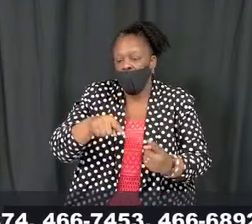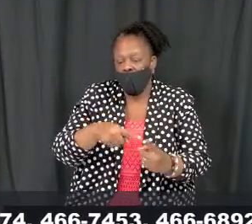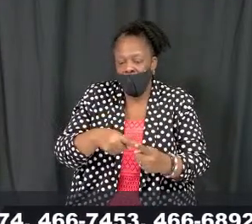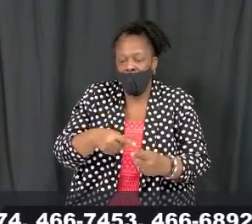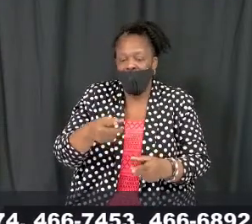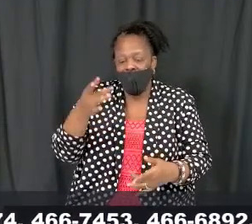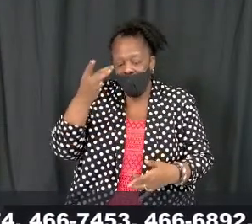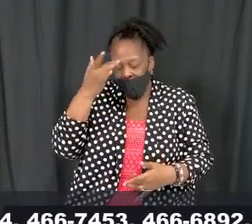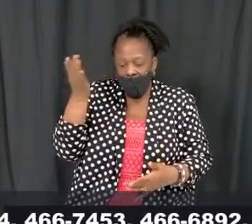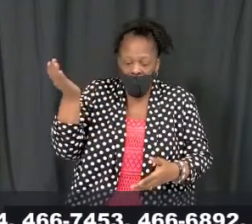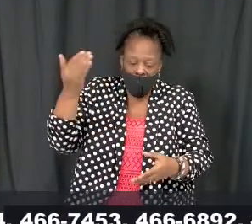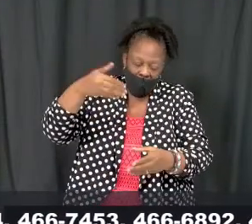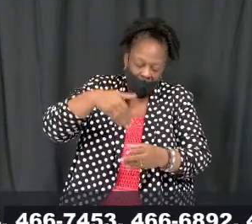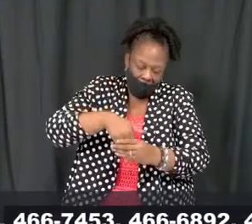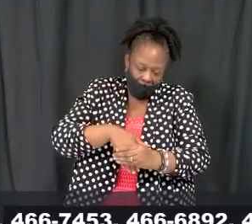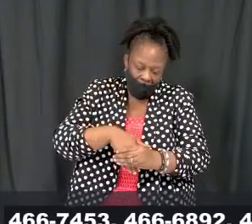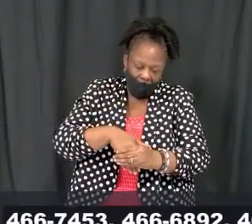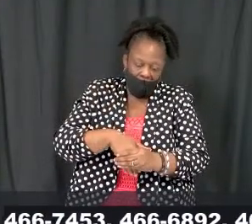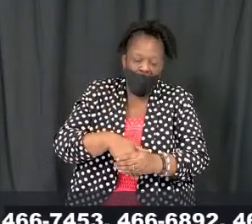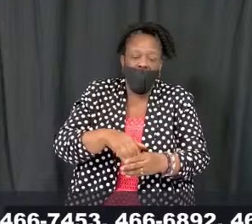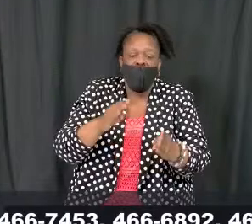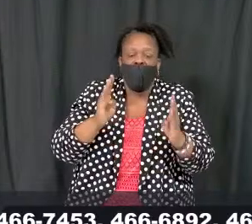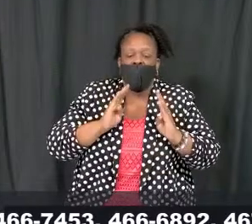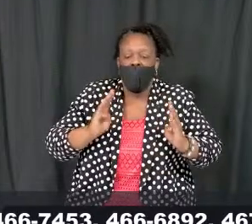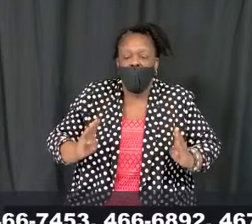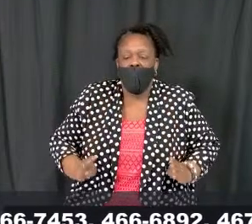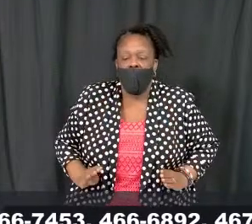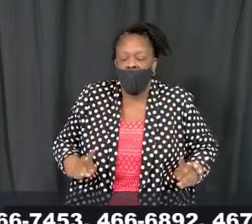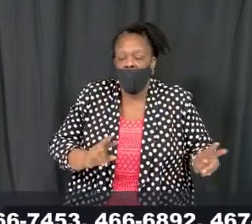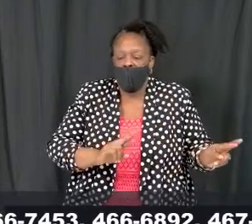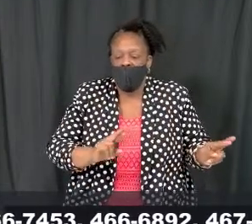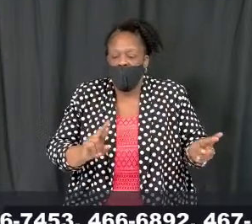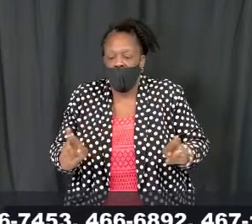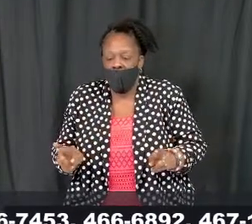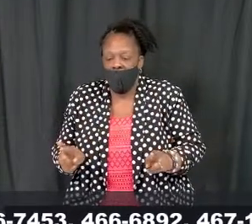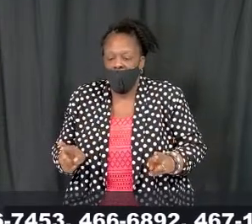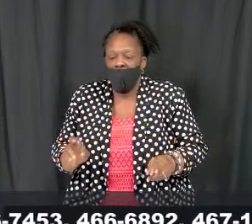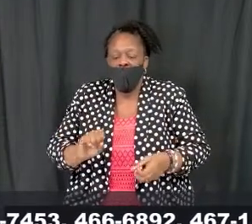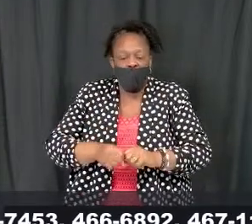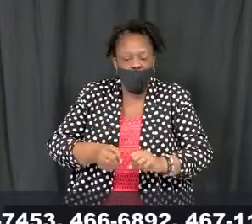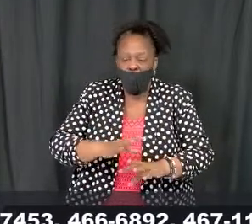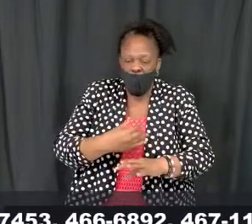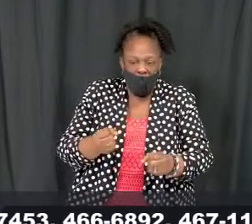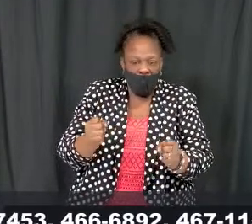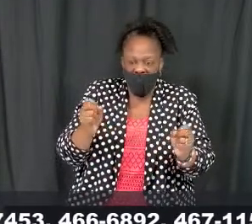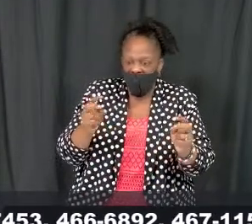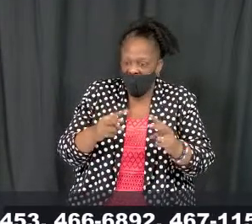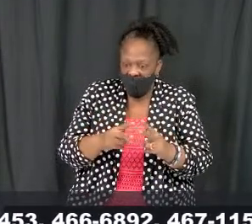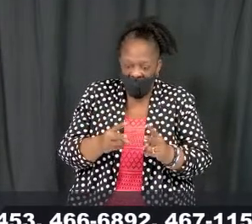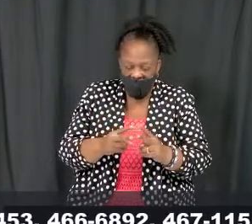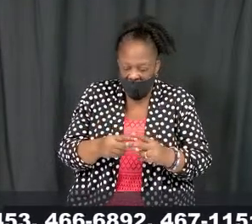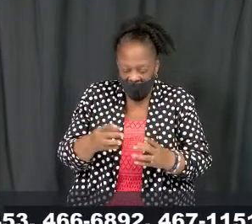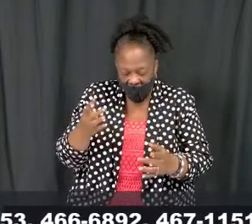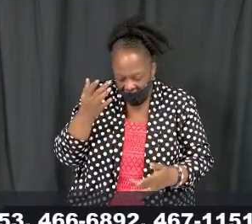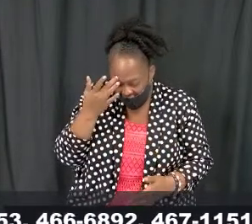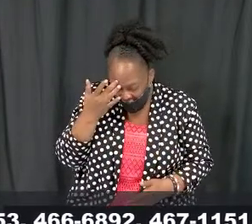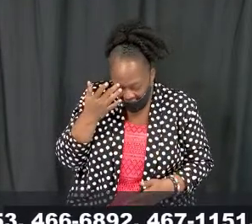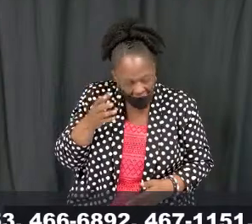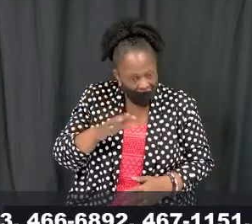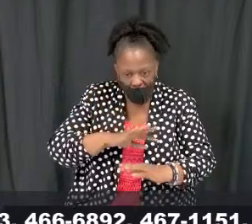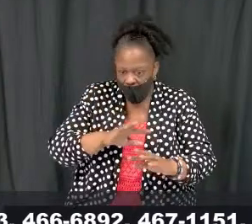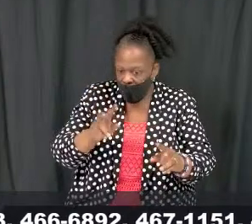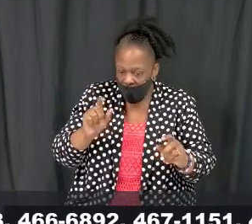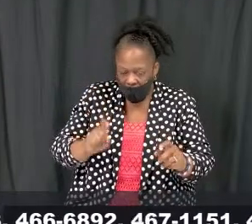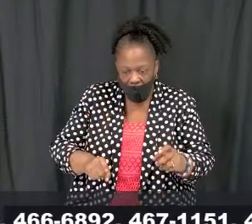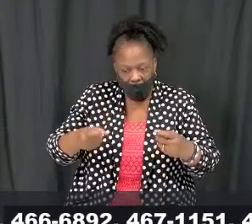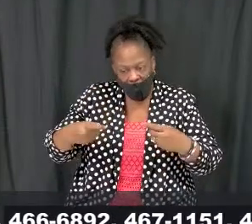basically, it has you in a state of readiness to make sure that you don't suffer from severe disease, you don't be hospitalized, or you